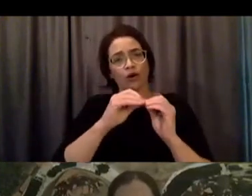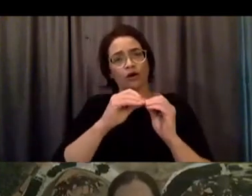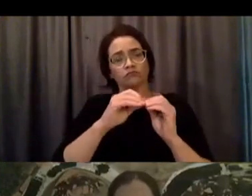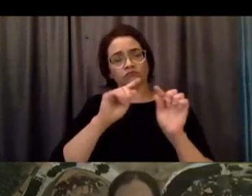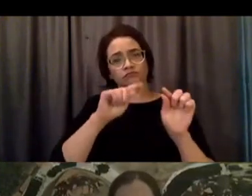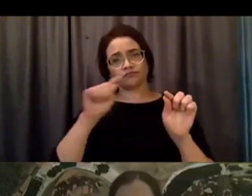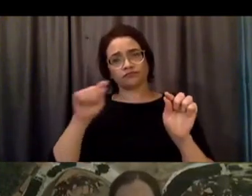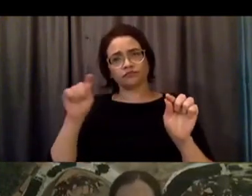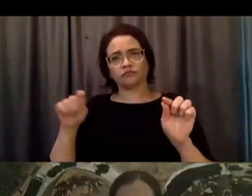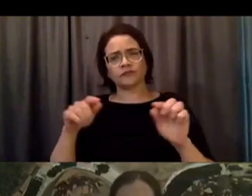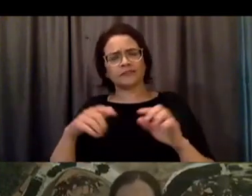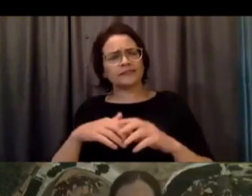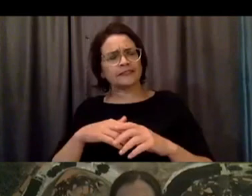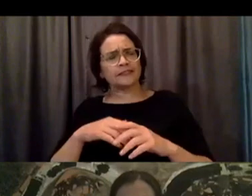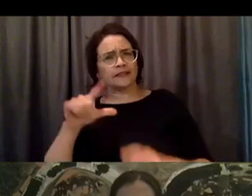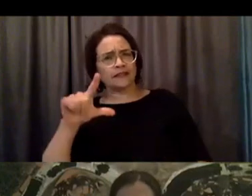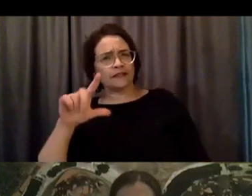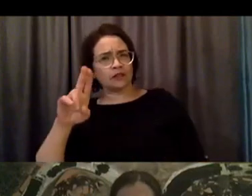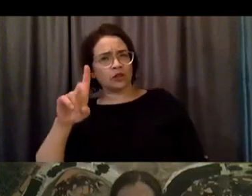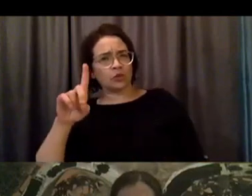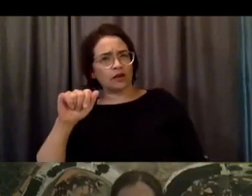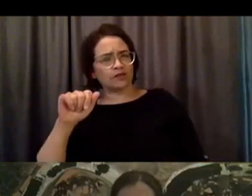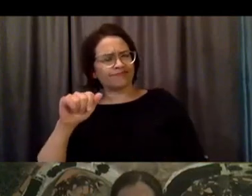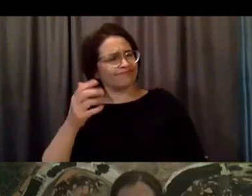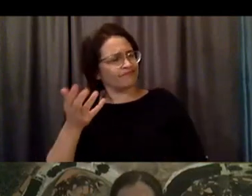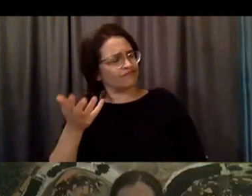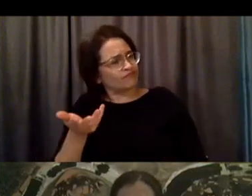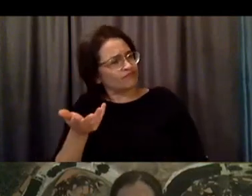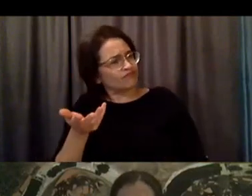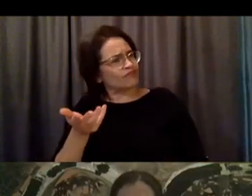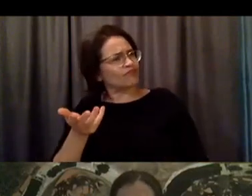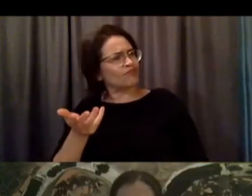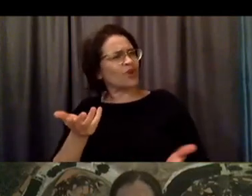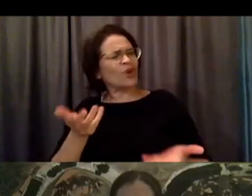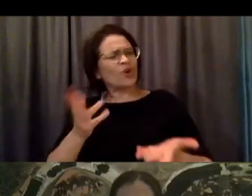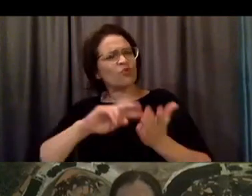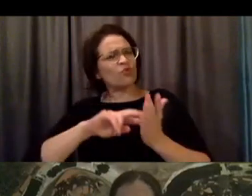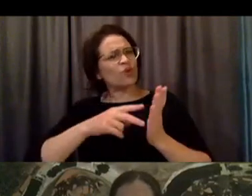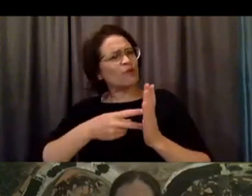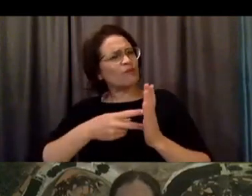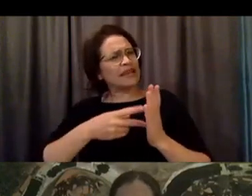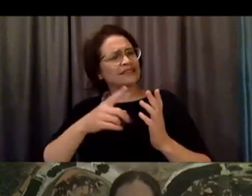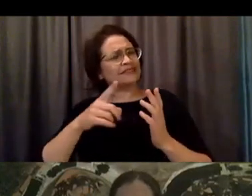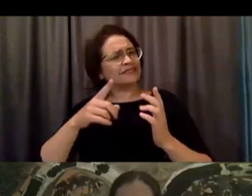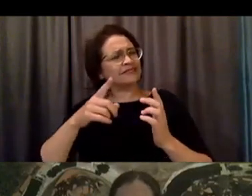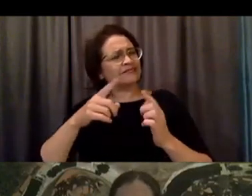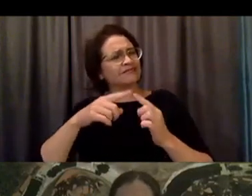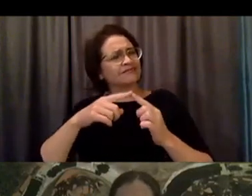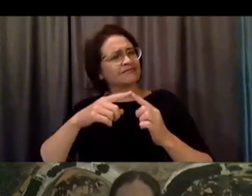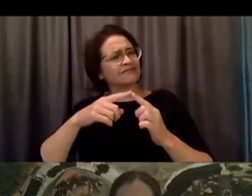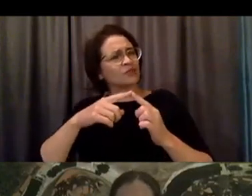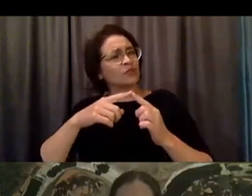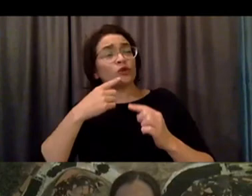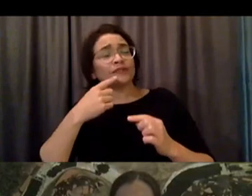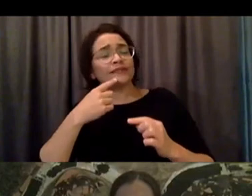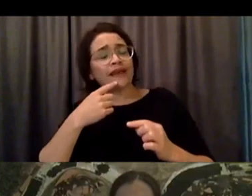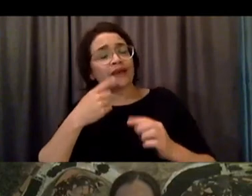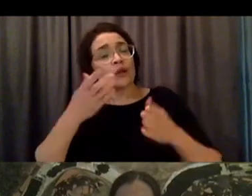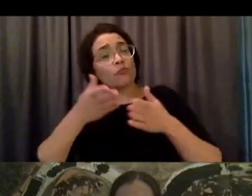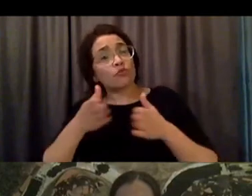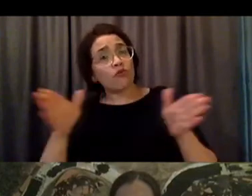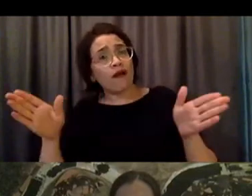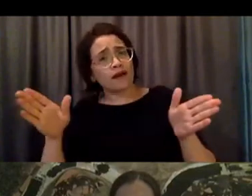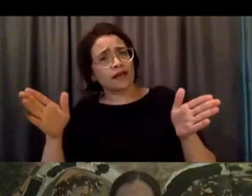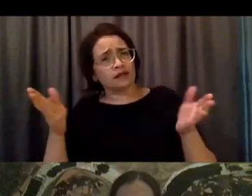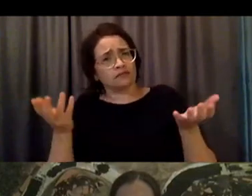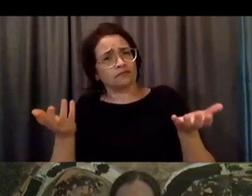what do you mean? I'm not quite sure what, when people say broaden, because, uh, uh, the genocide,